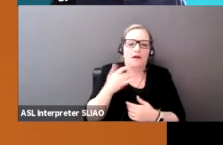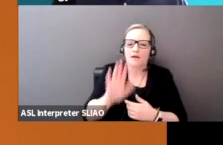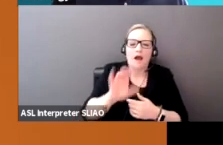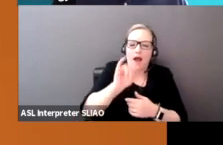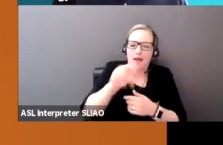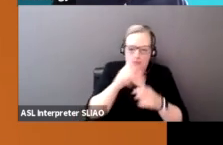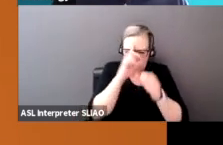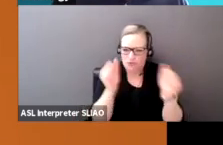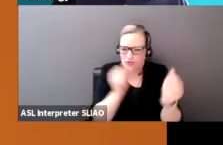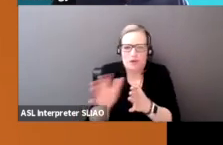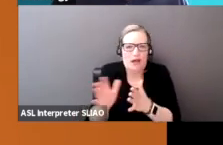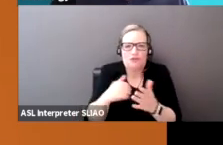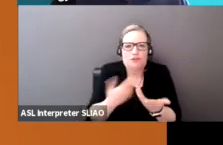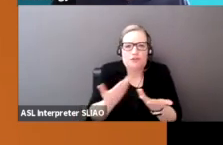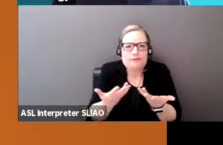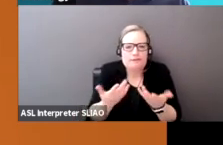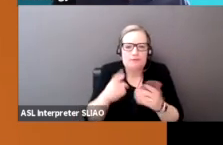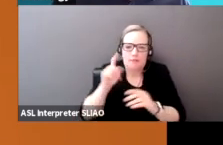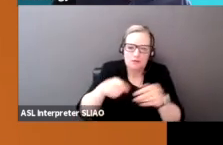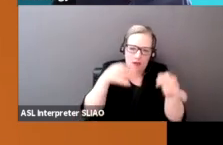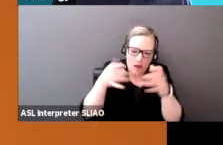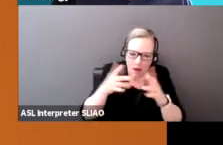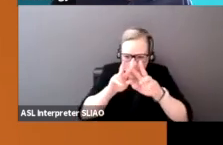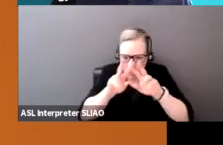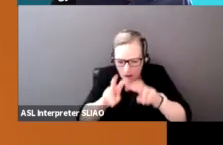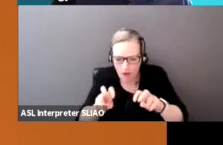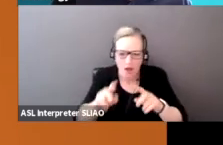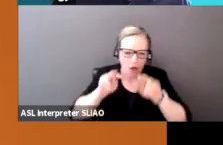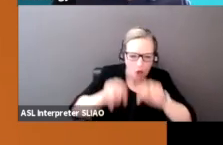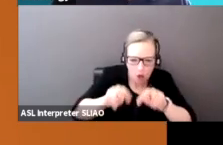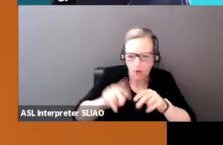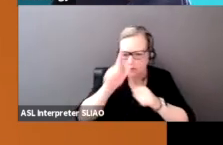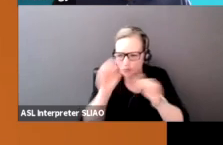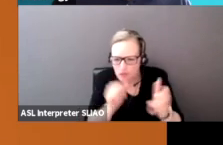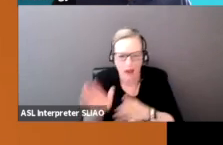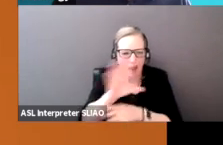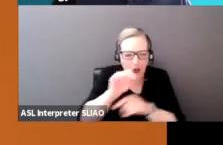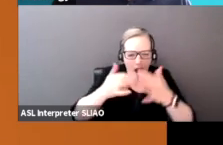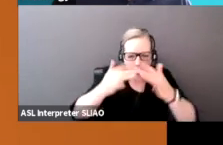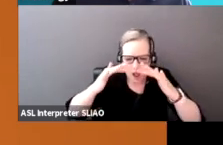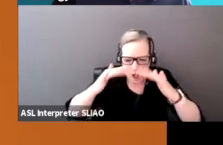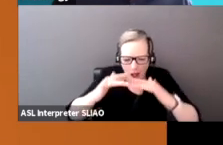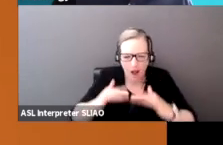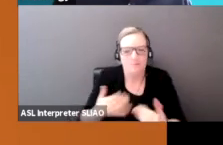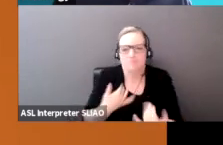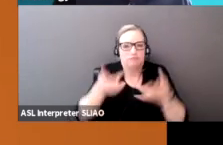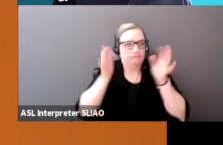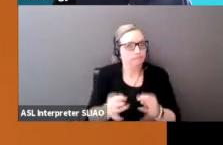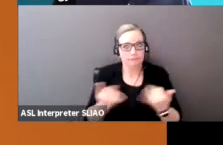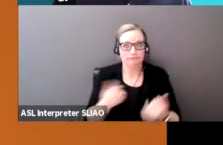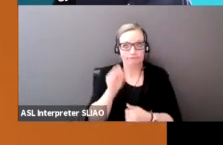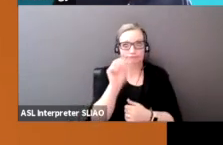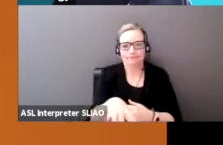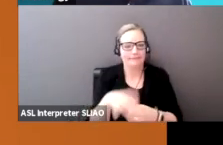is. However, I can certainly speak about principles and guiding strategies.